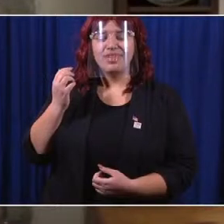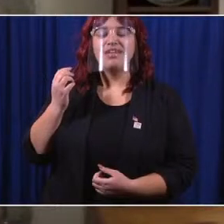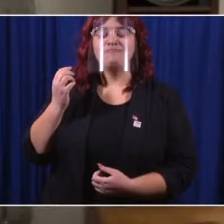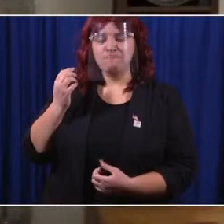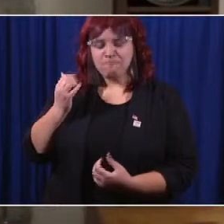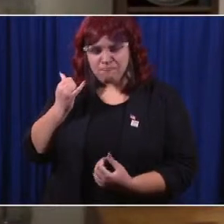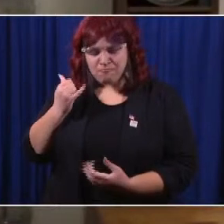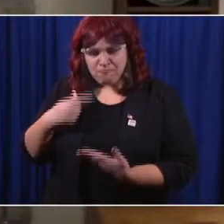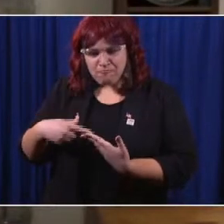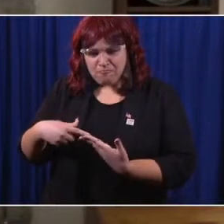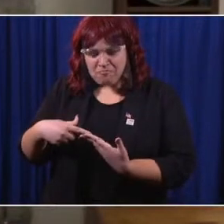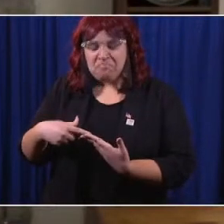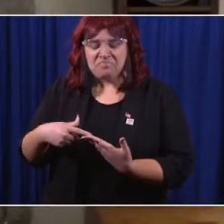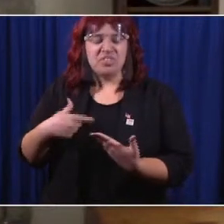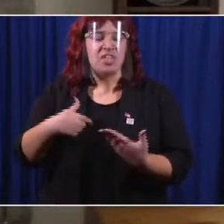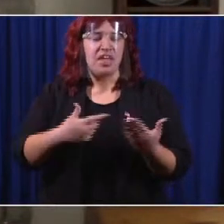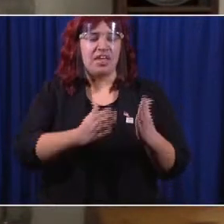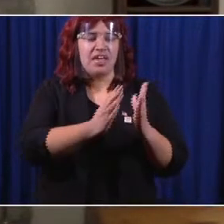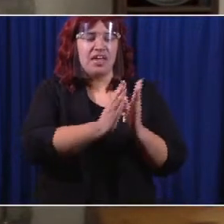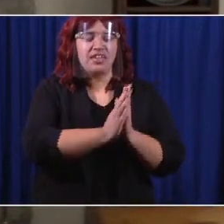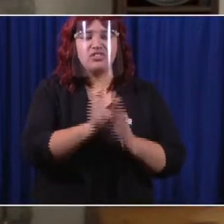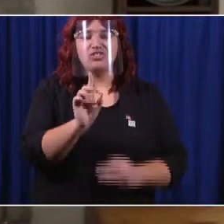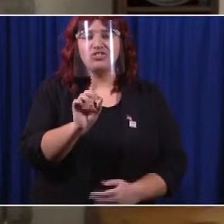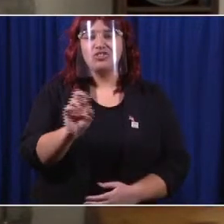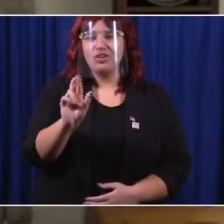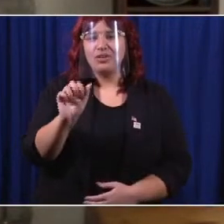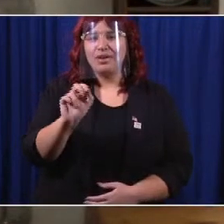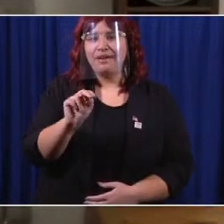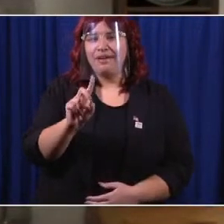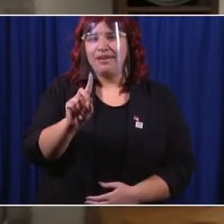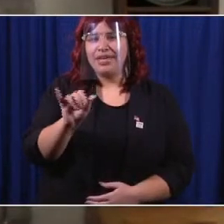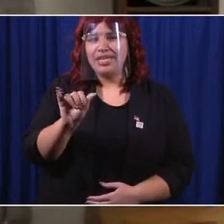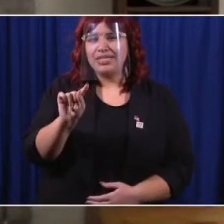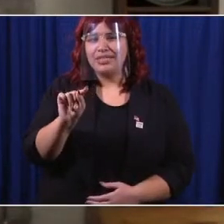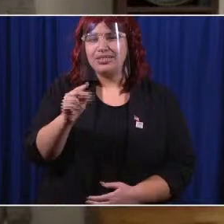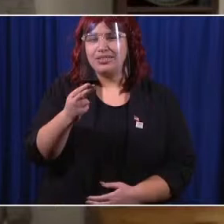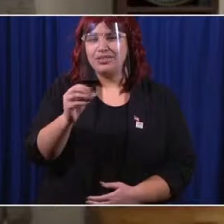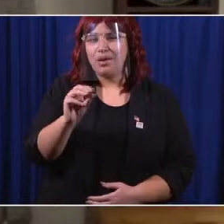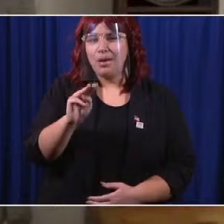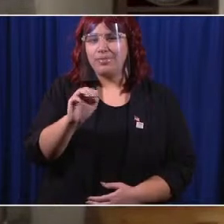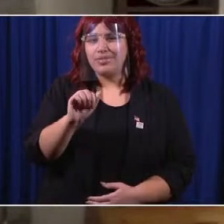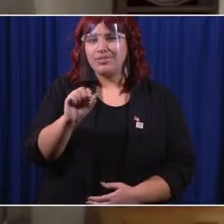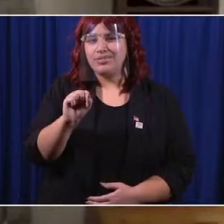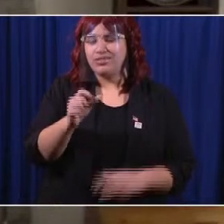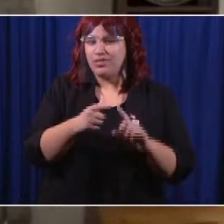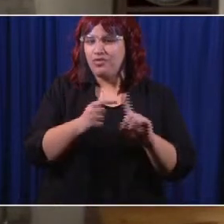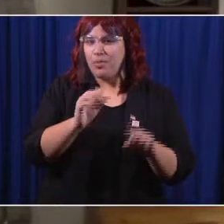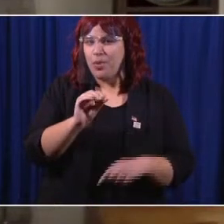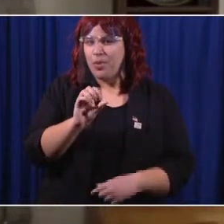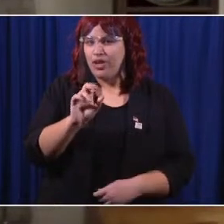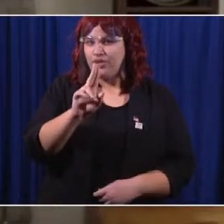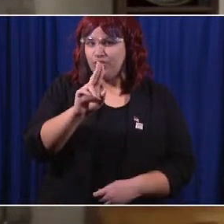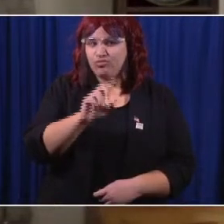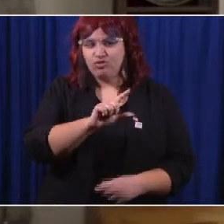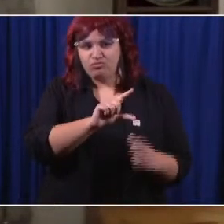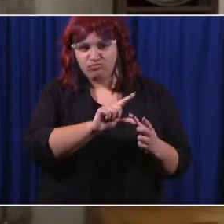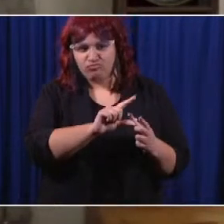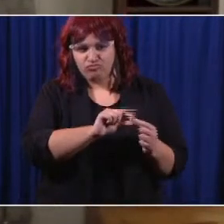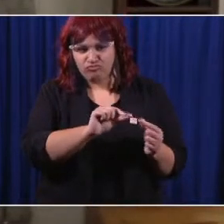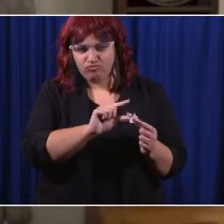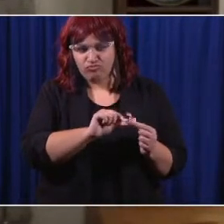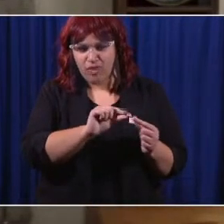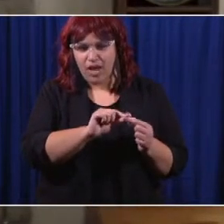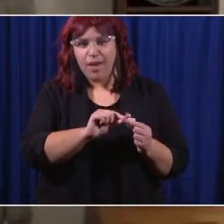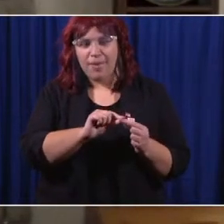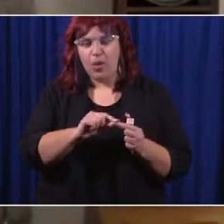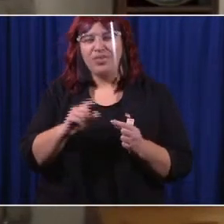Thomas in a few minutes, Dr. Andy Thomas, to kind of give you a report of what that discussion was